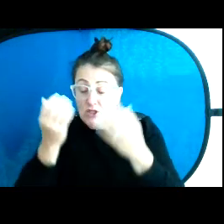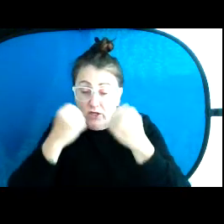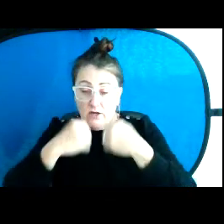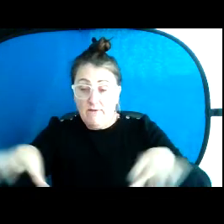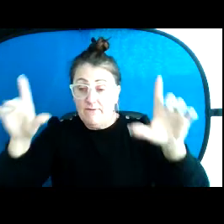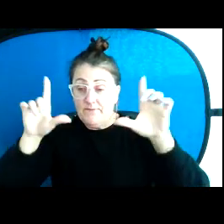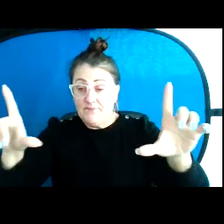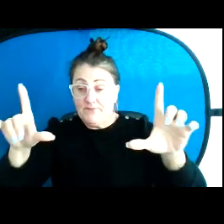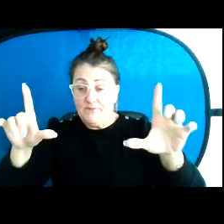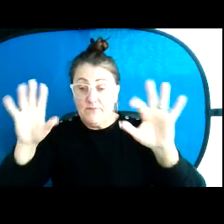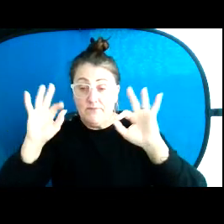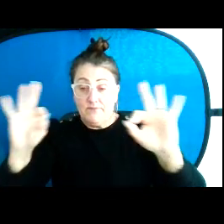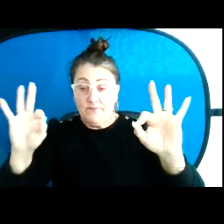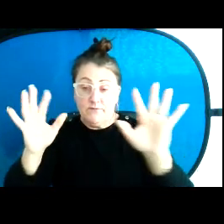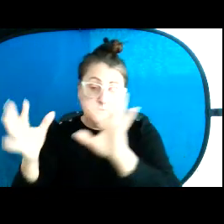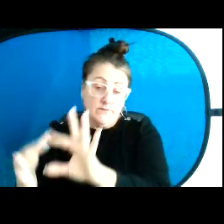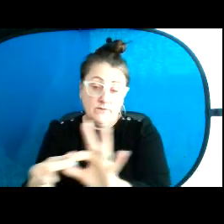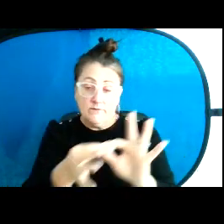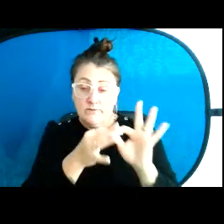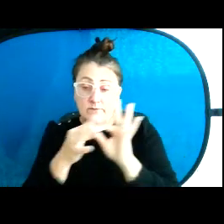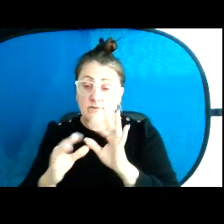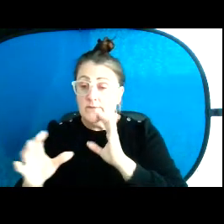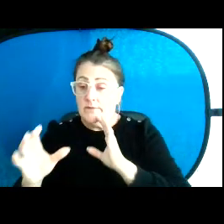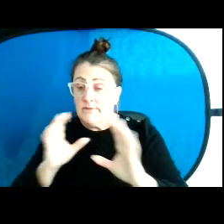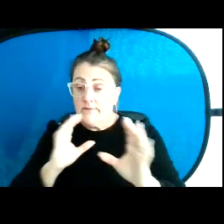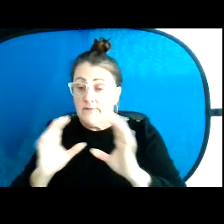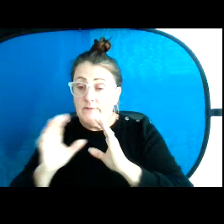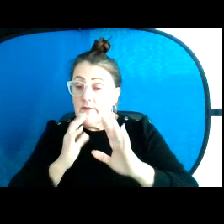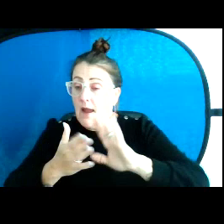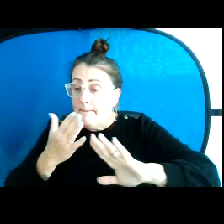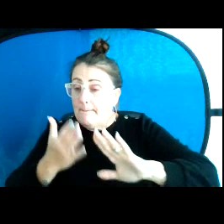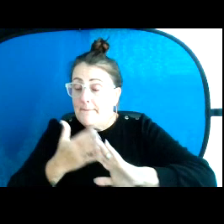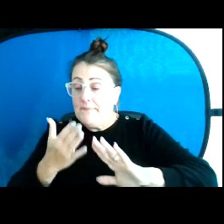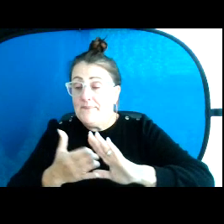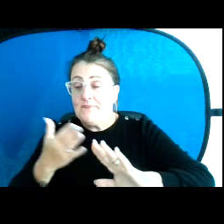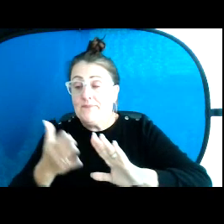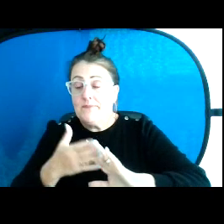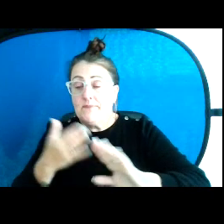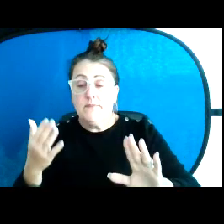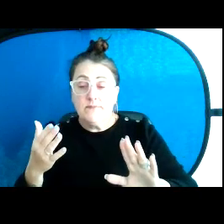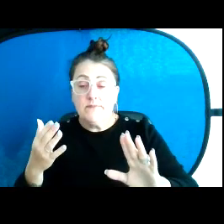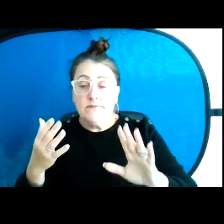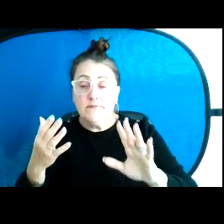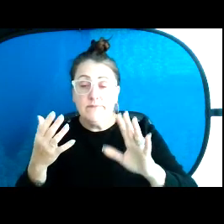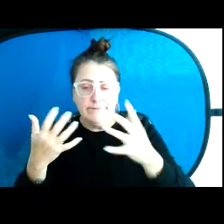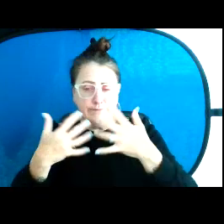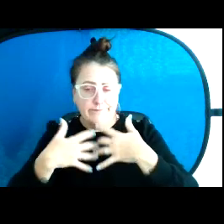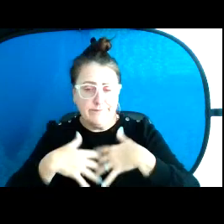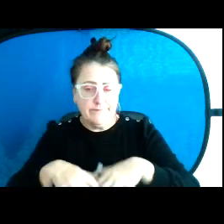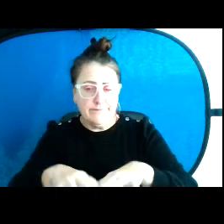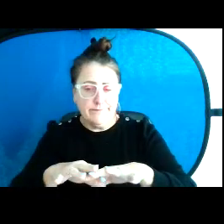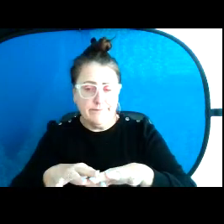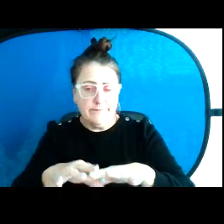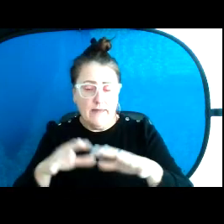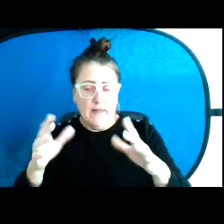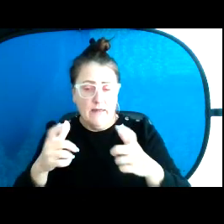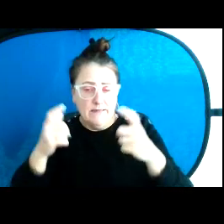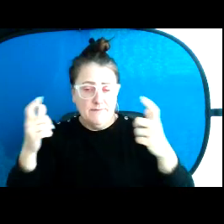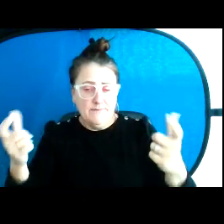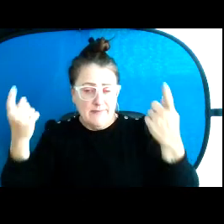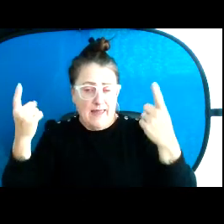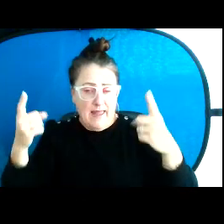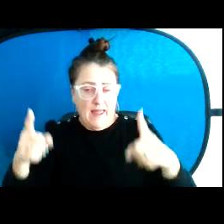improving coordination, communication, and operational synchronization during a large-scale incident